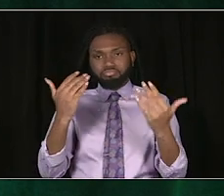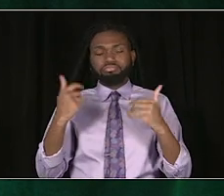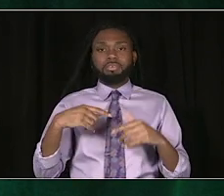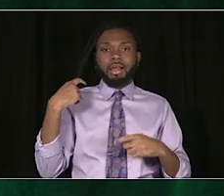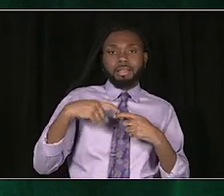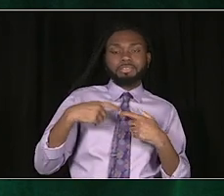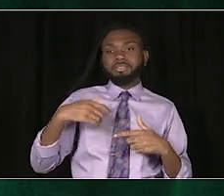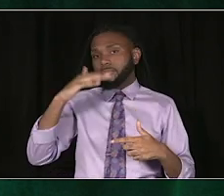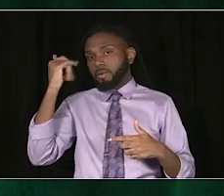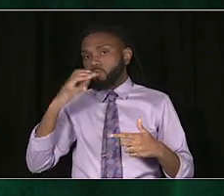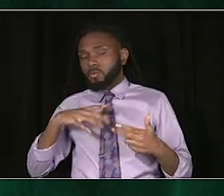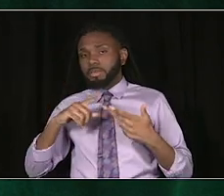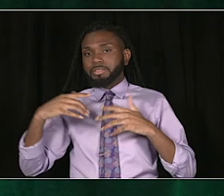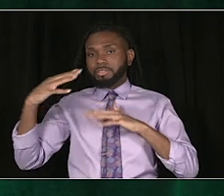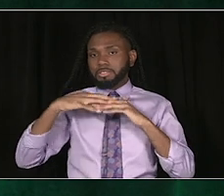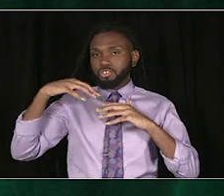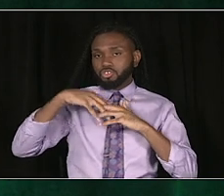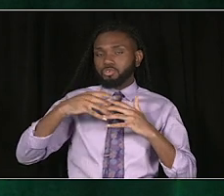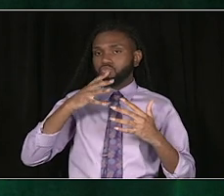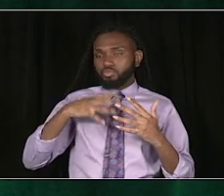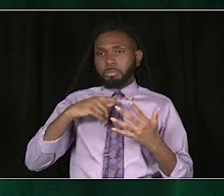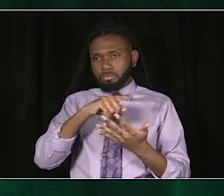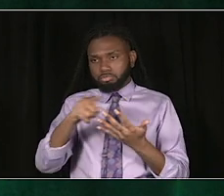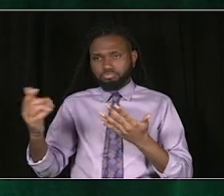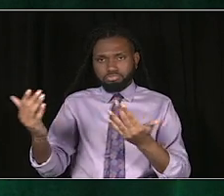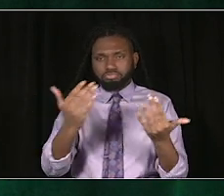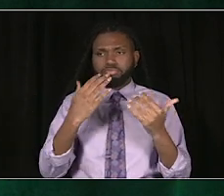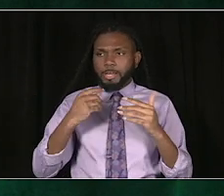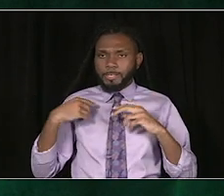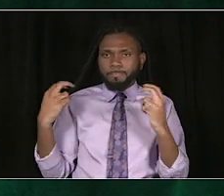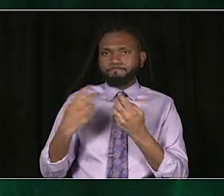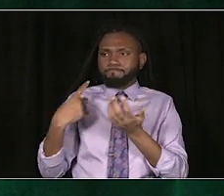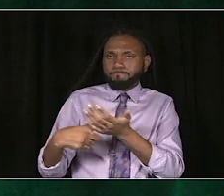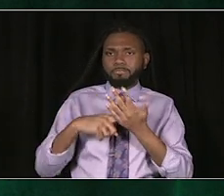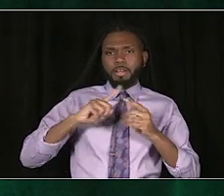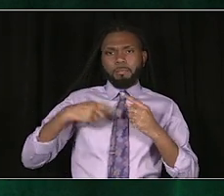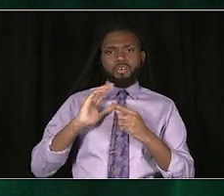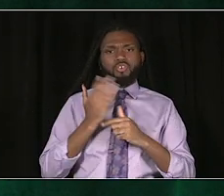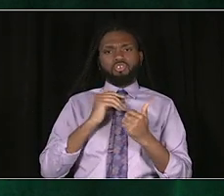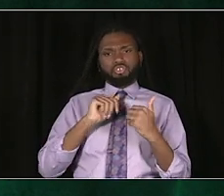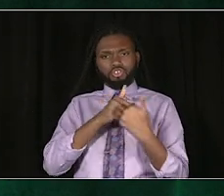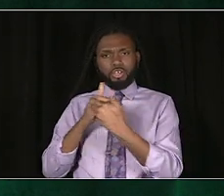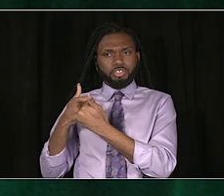Latinas, Black women, Indigenous women, to really talk about the challenges that each of us face. Because when we see this level